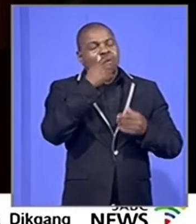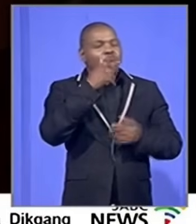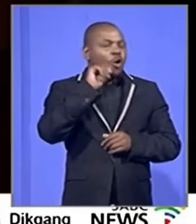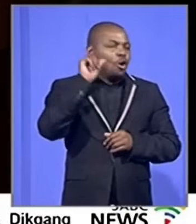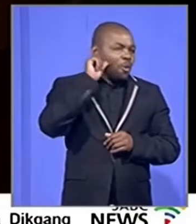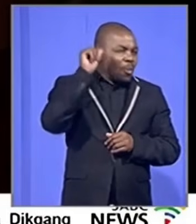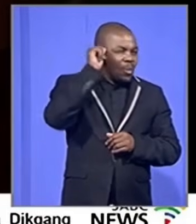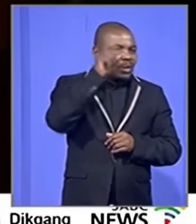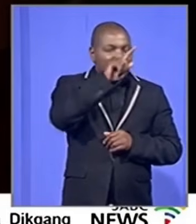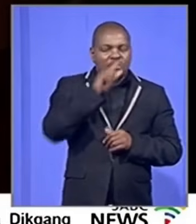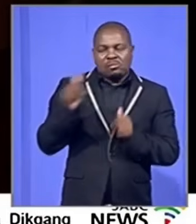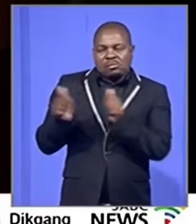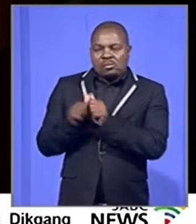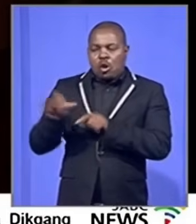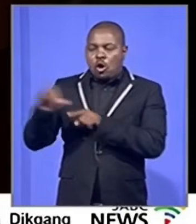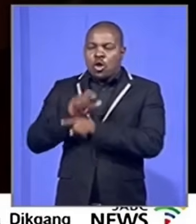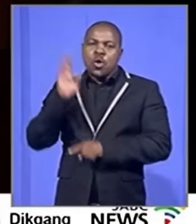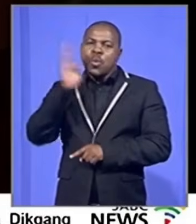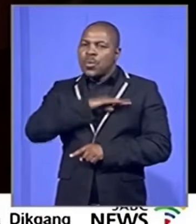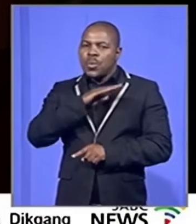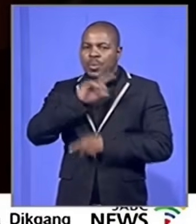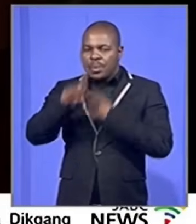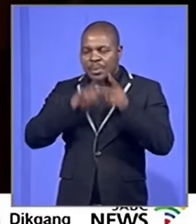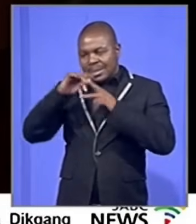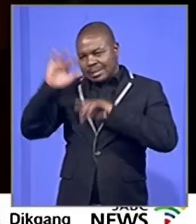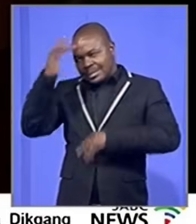ba robala le bona ntle le dikhondom e be bana ba lwana.